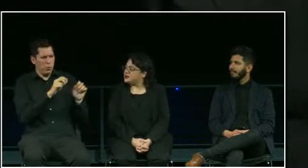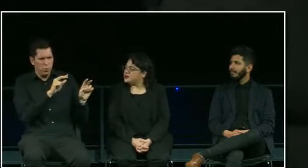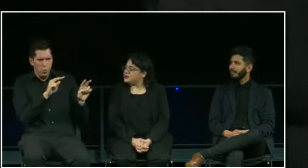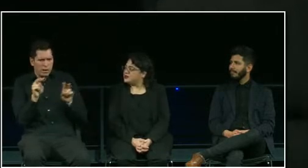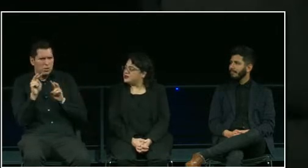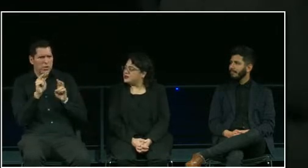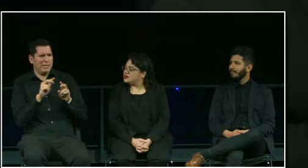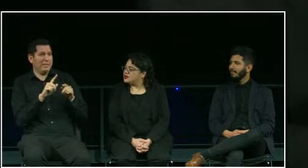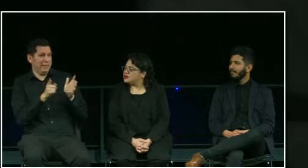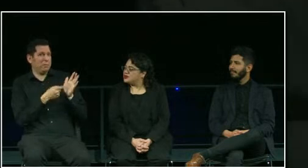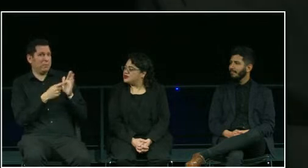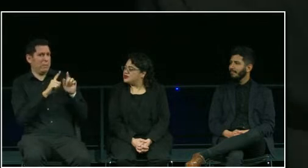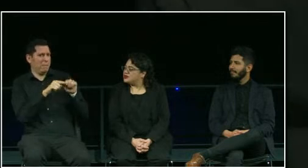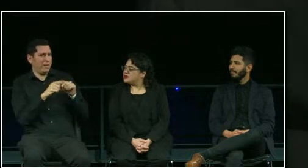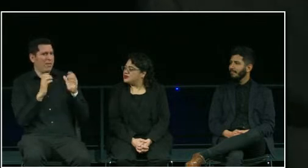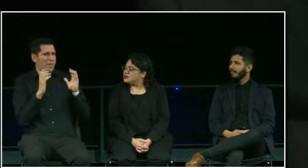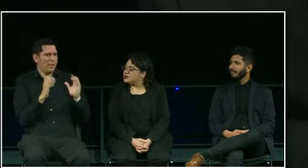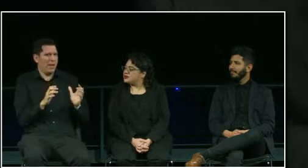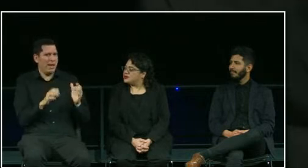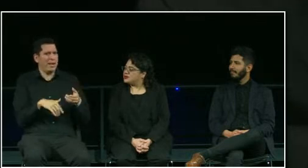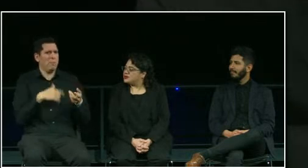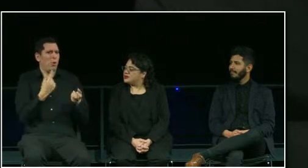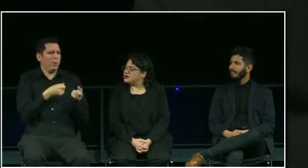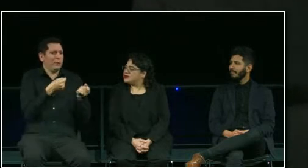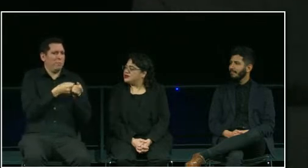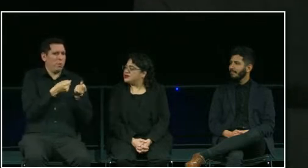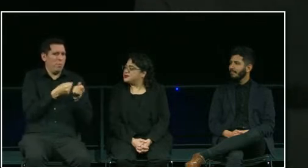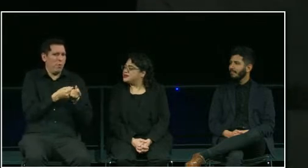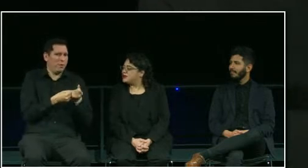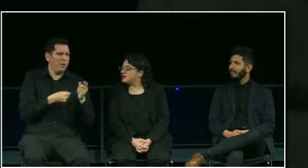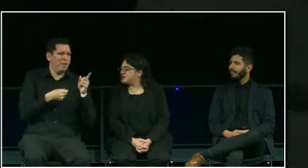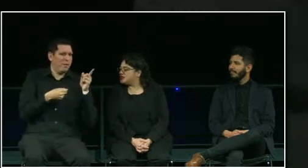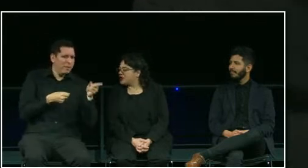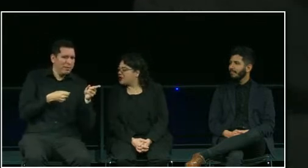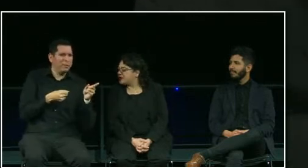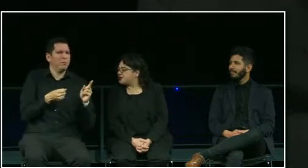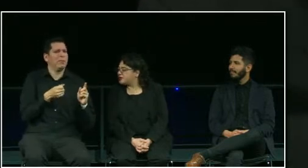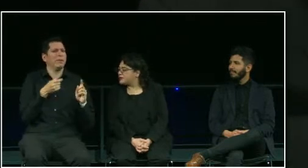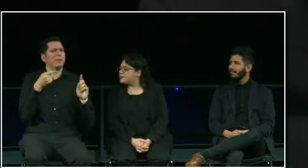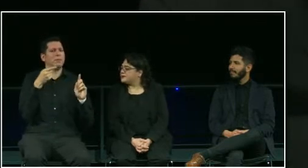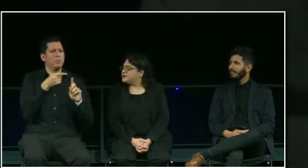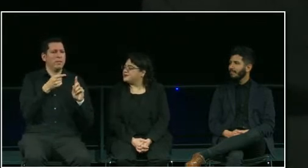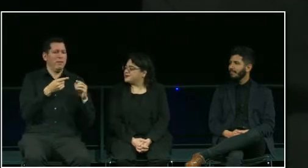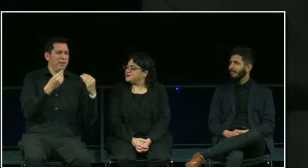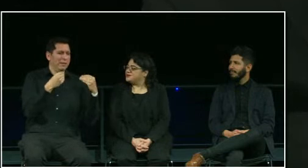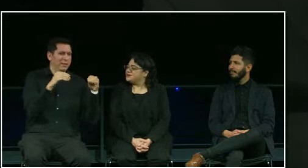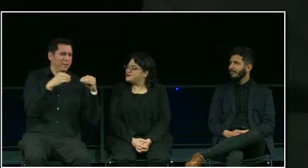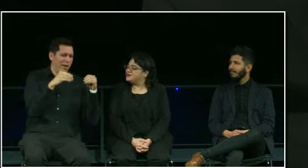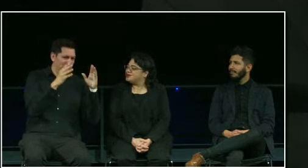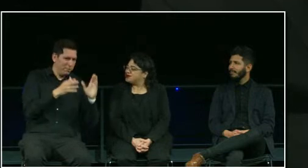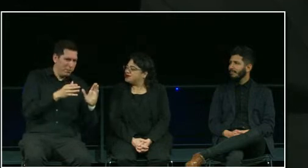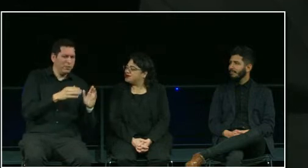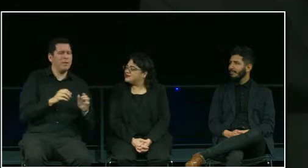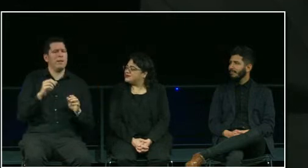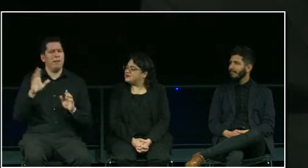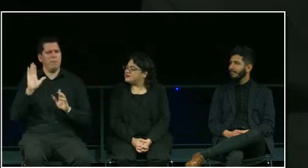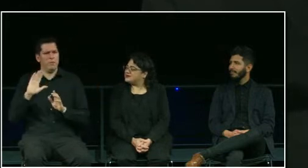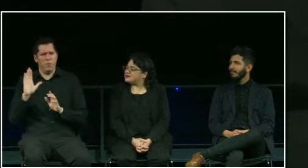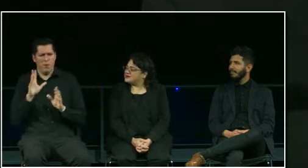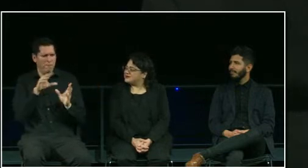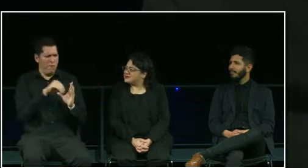I always am promoting one shower ring or the other. The movies are never dead for me until I